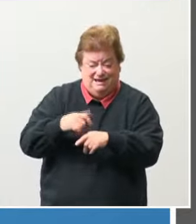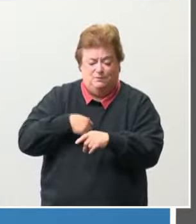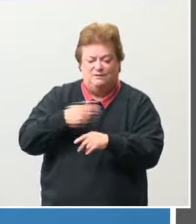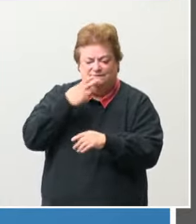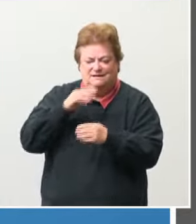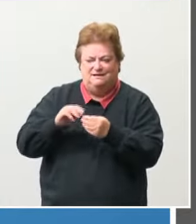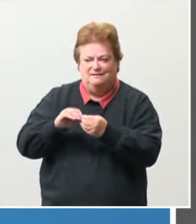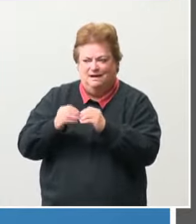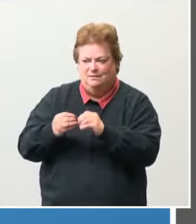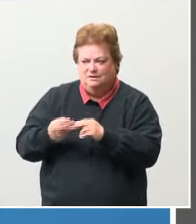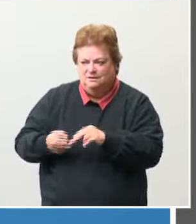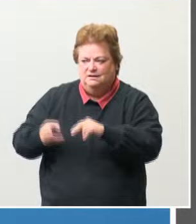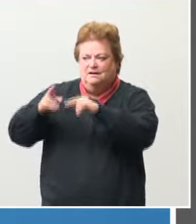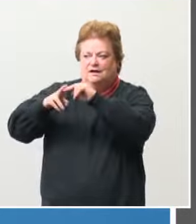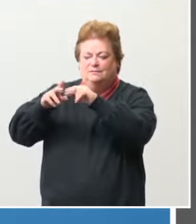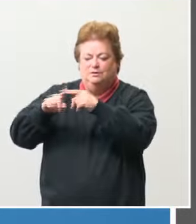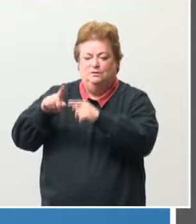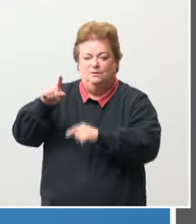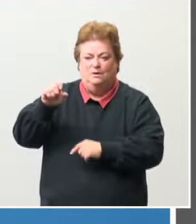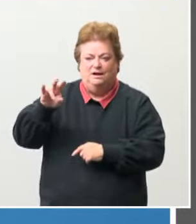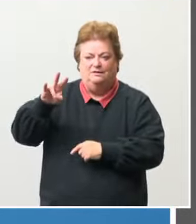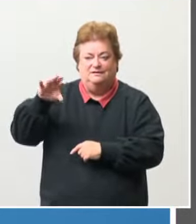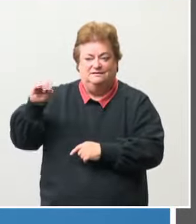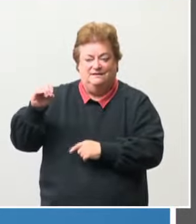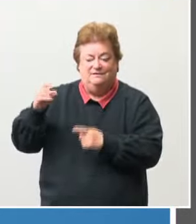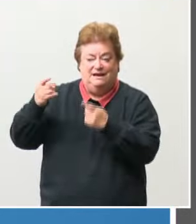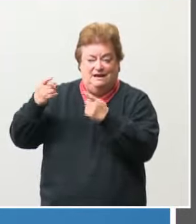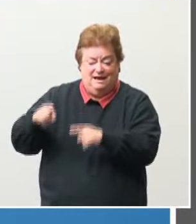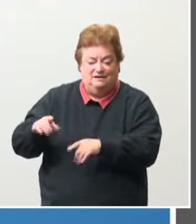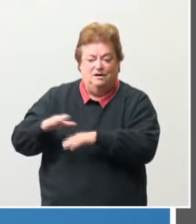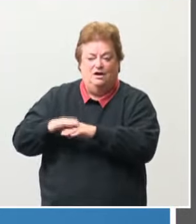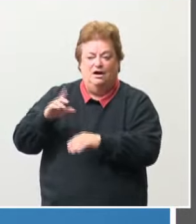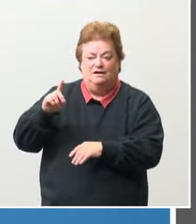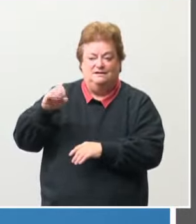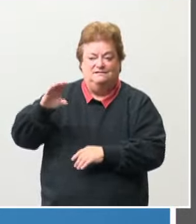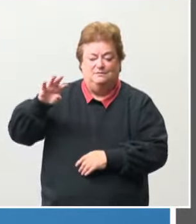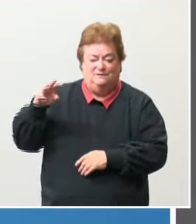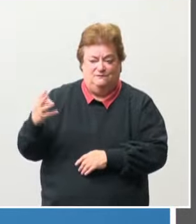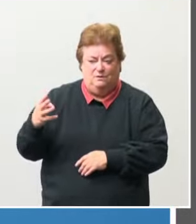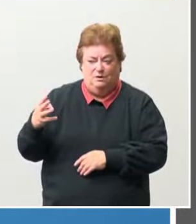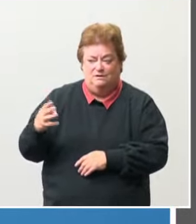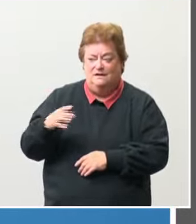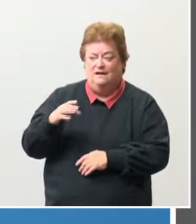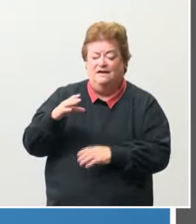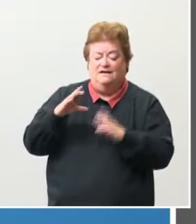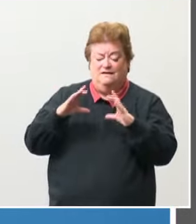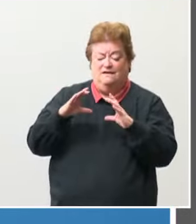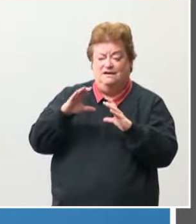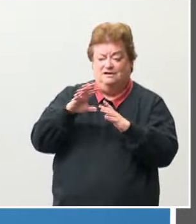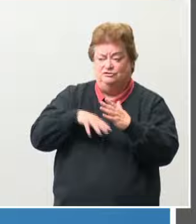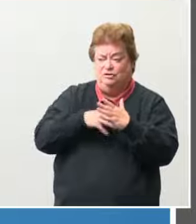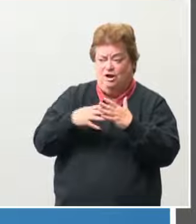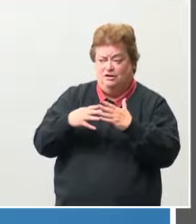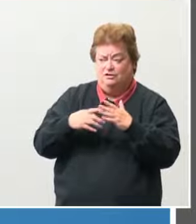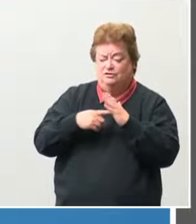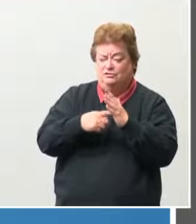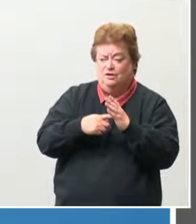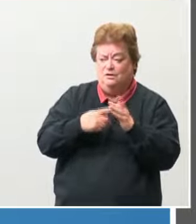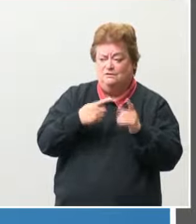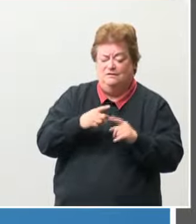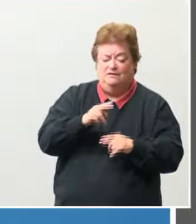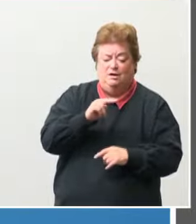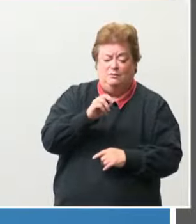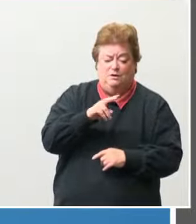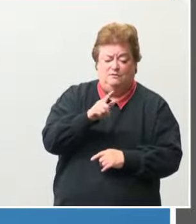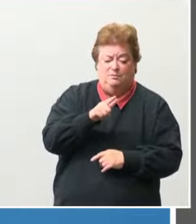to an average of 170 cases on December 4th. The pie chart shows cases from November